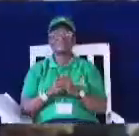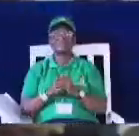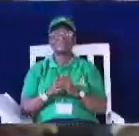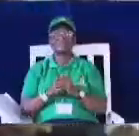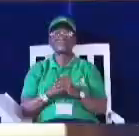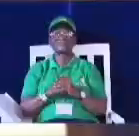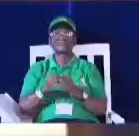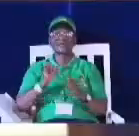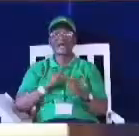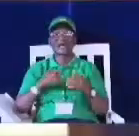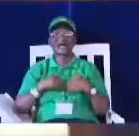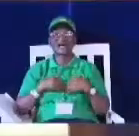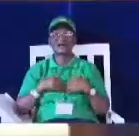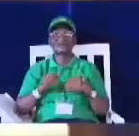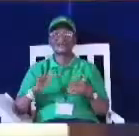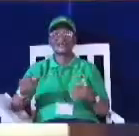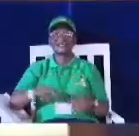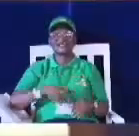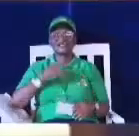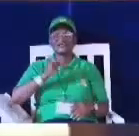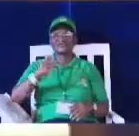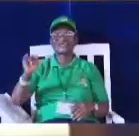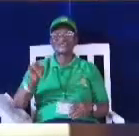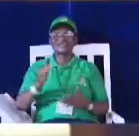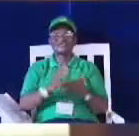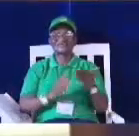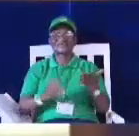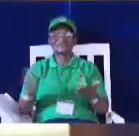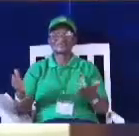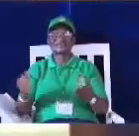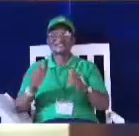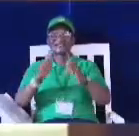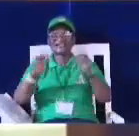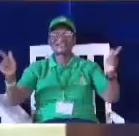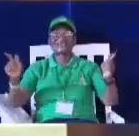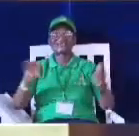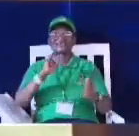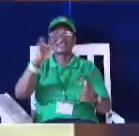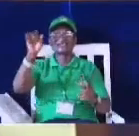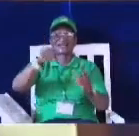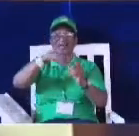I have a feeling something great is about to happen tonight.